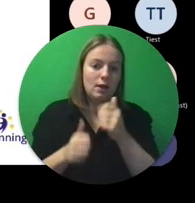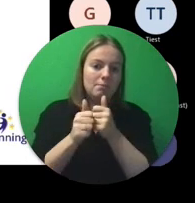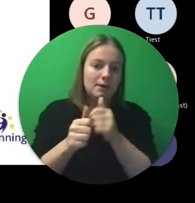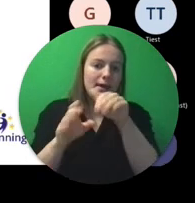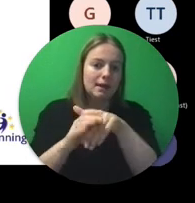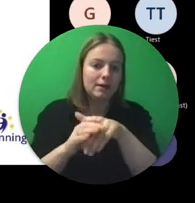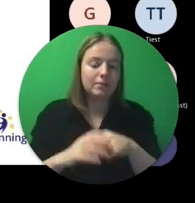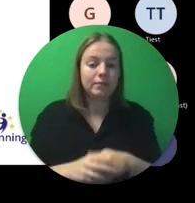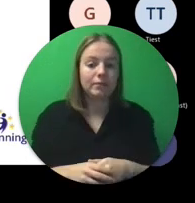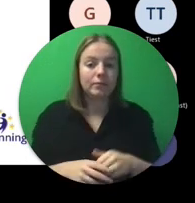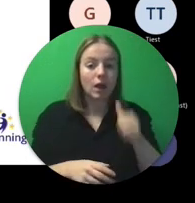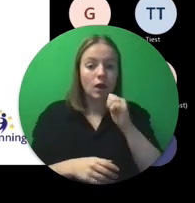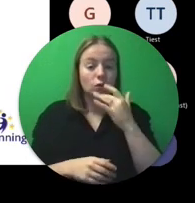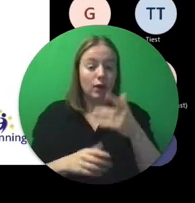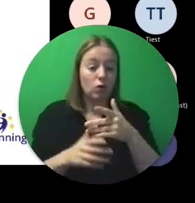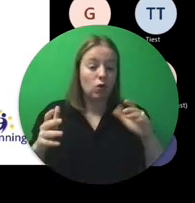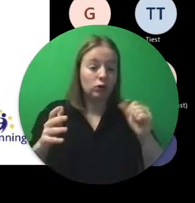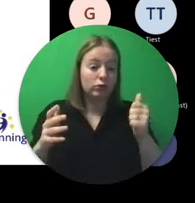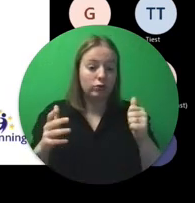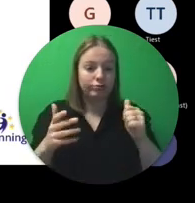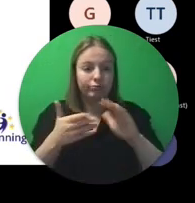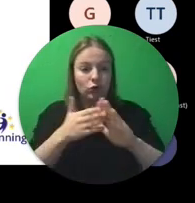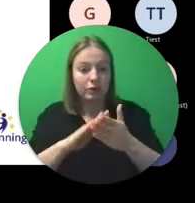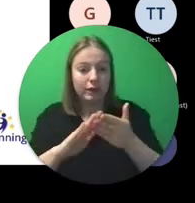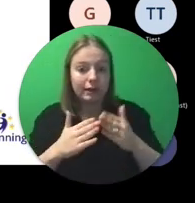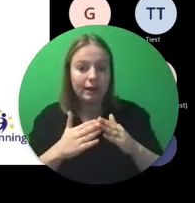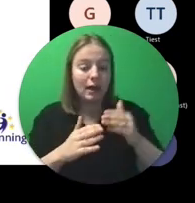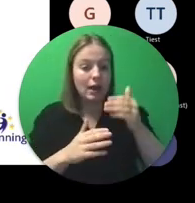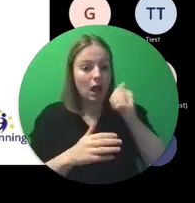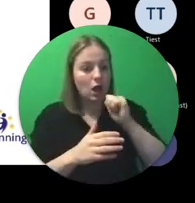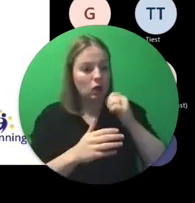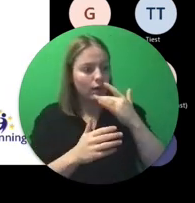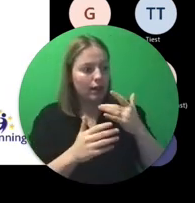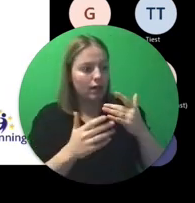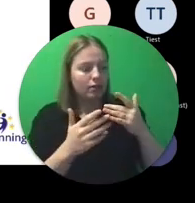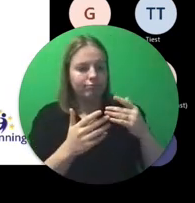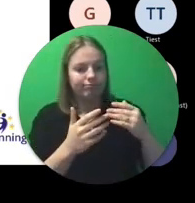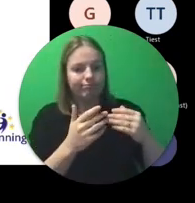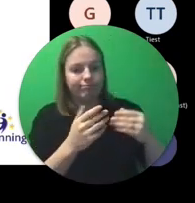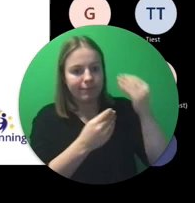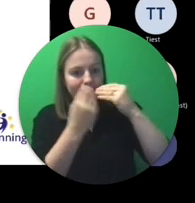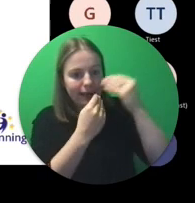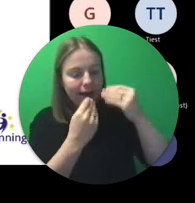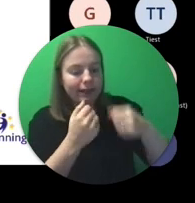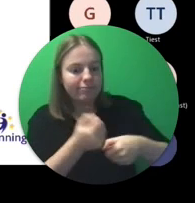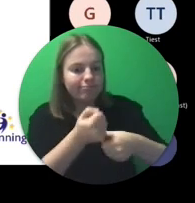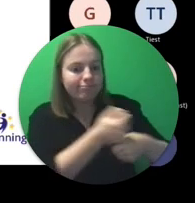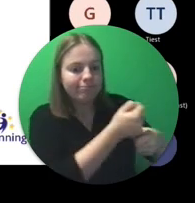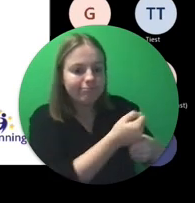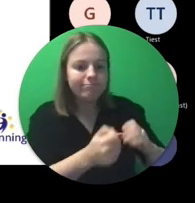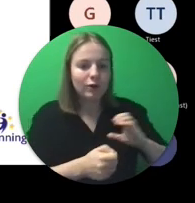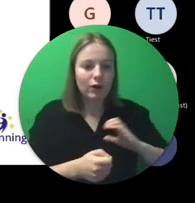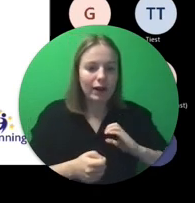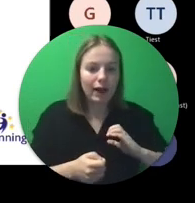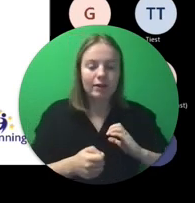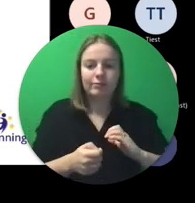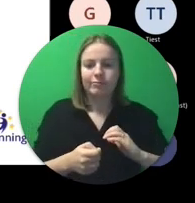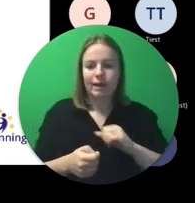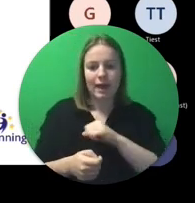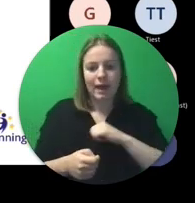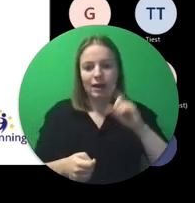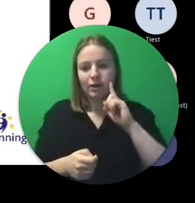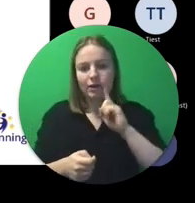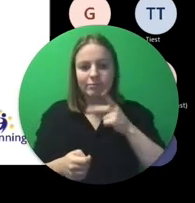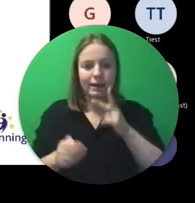join the largest community of teachers in Europe, to learn from and support your peers, to get your pupils engaged, and to avail